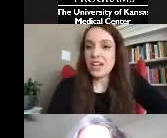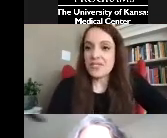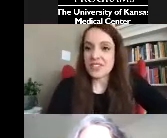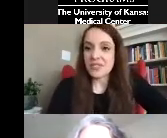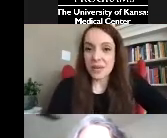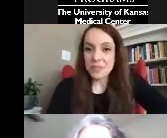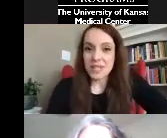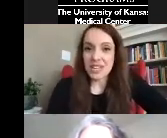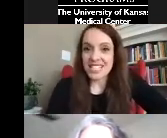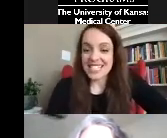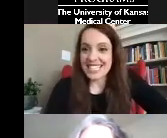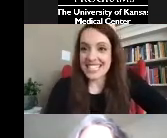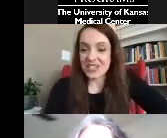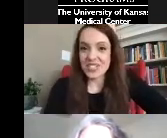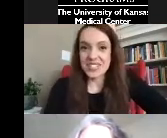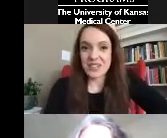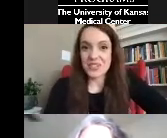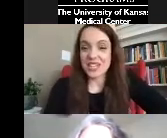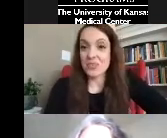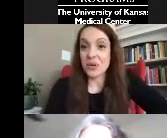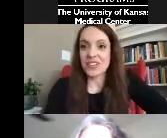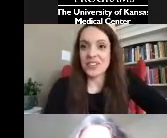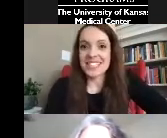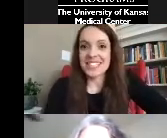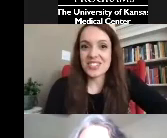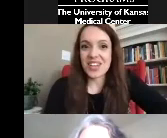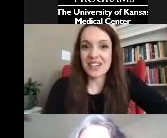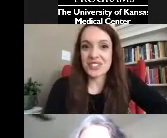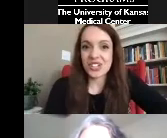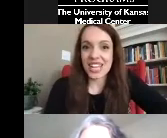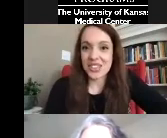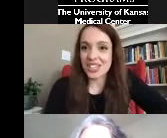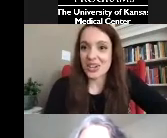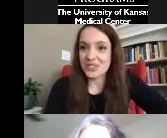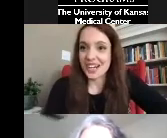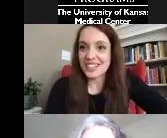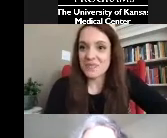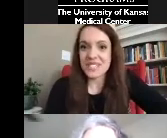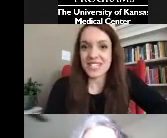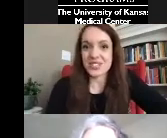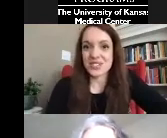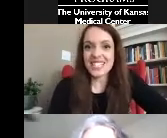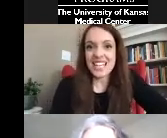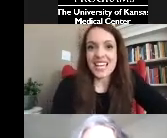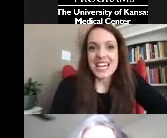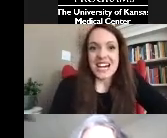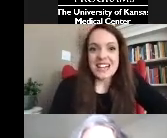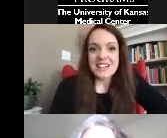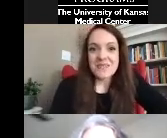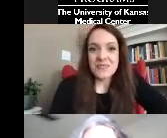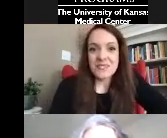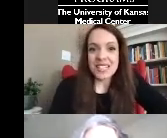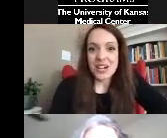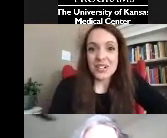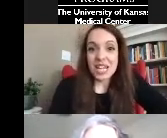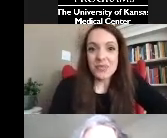We have several upcoming events in this series. Today, we're very excited to have Dr. Anthony Kovac present to us.